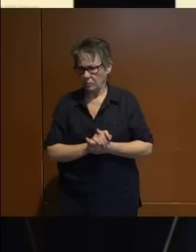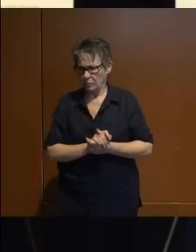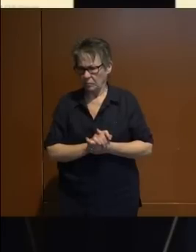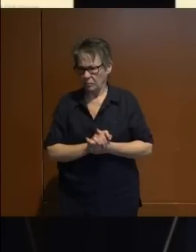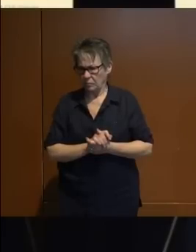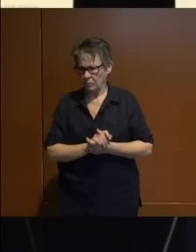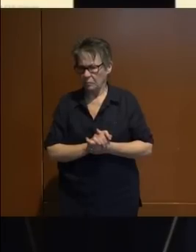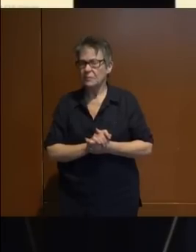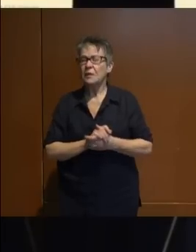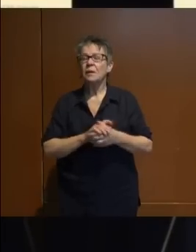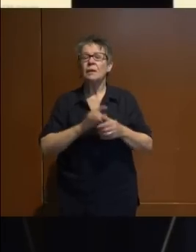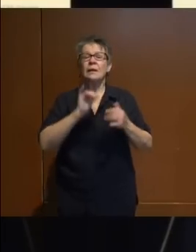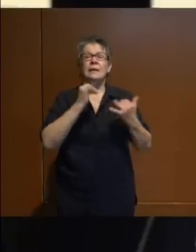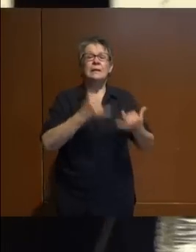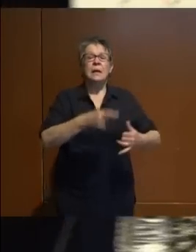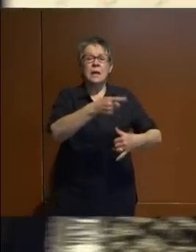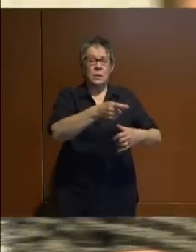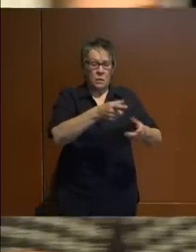It's not long.